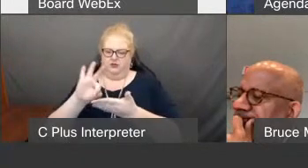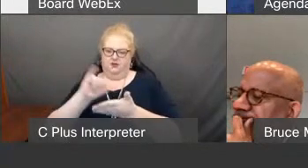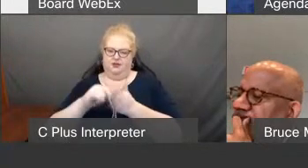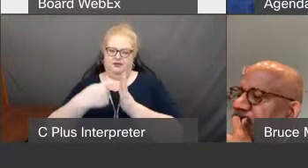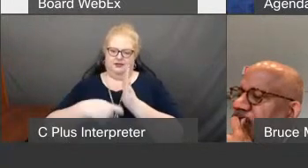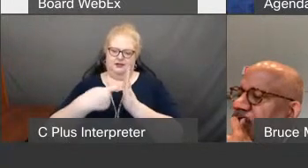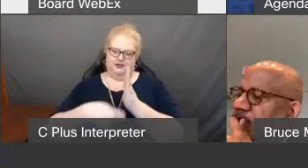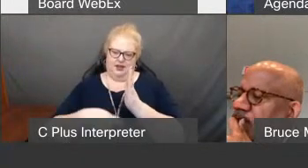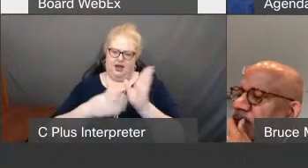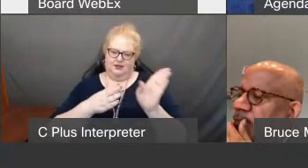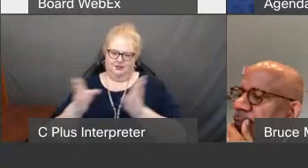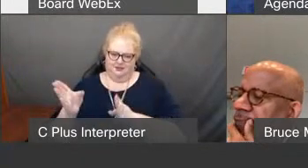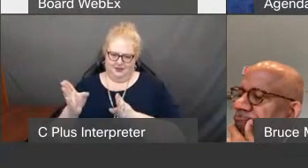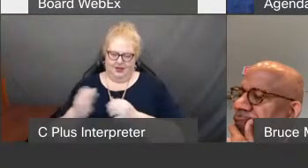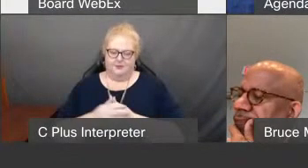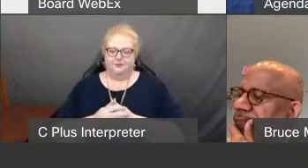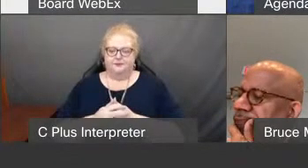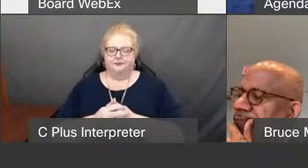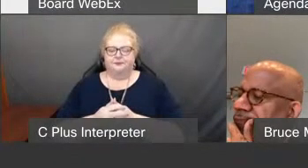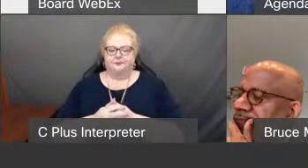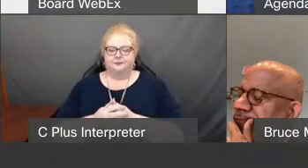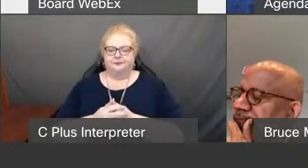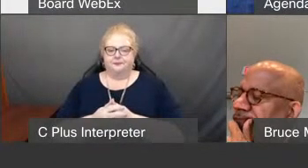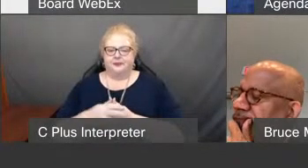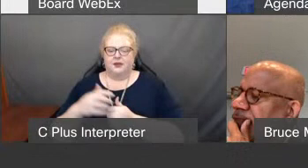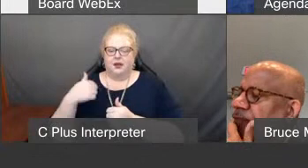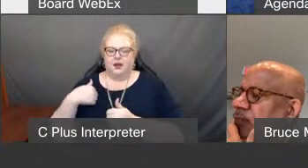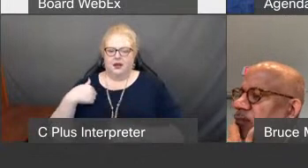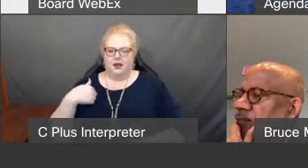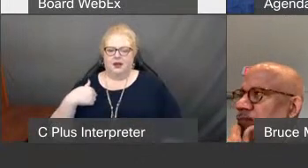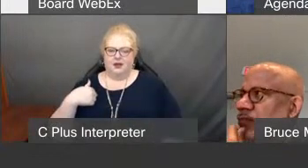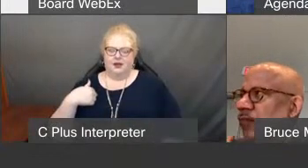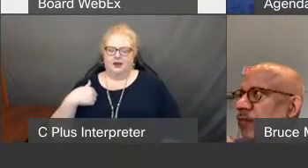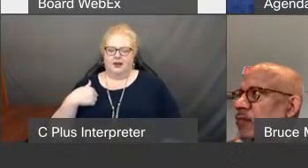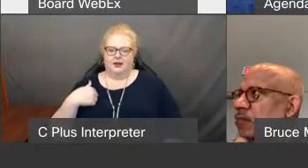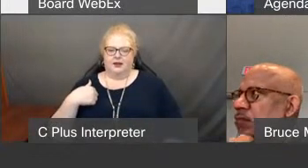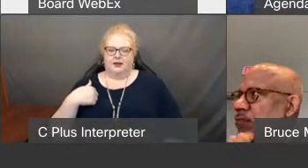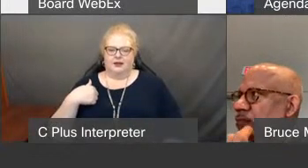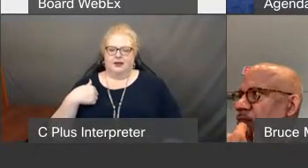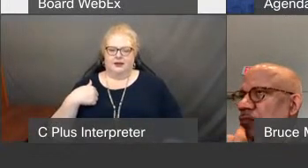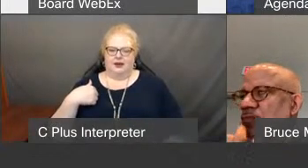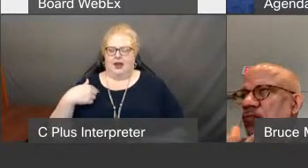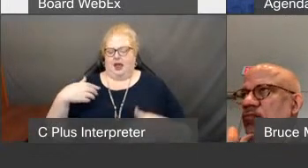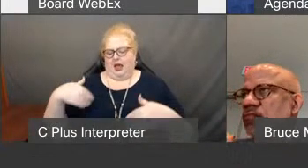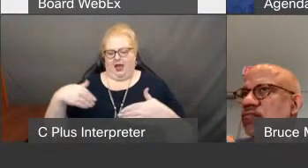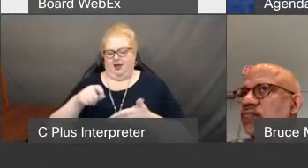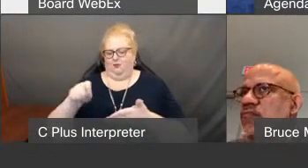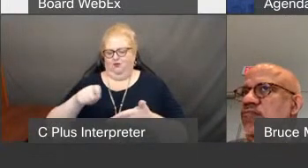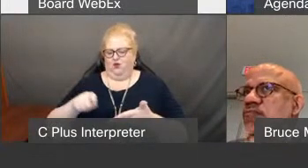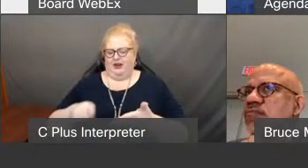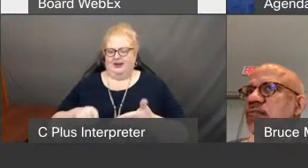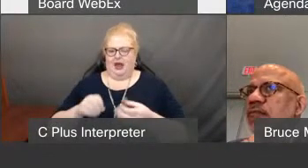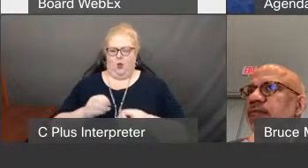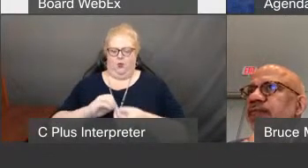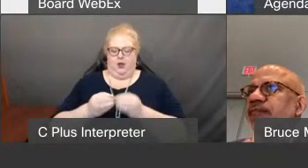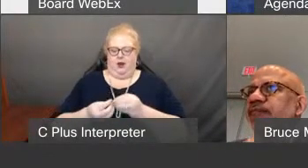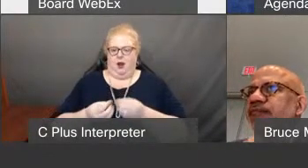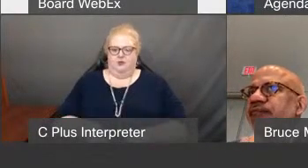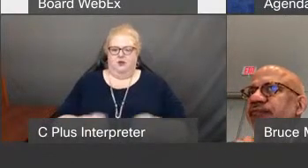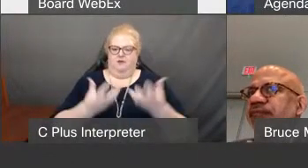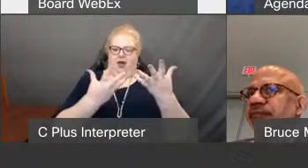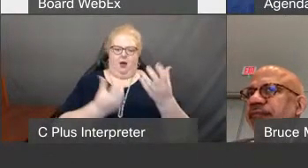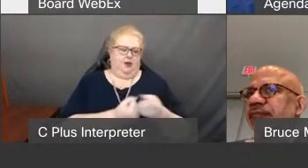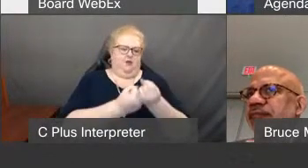hadn't written down the numbers to accurately say how many are for or against, so I wouldn't take that